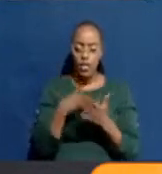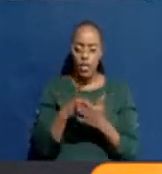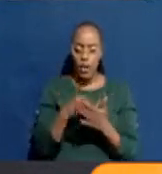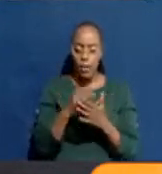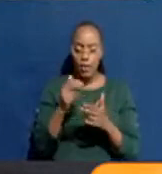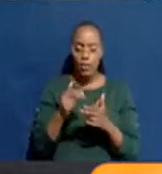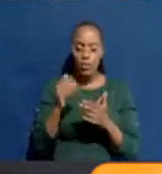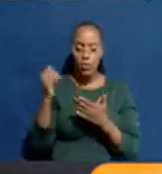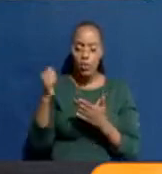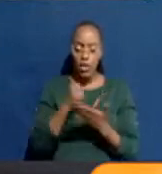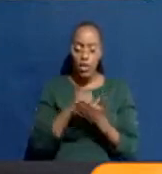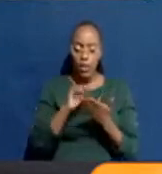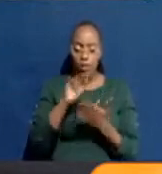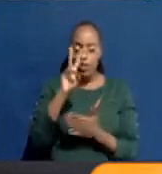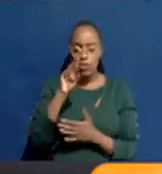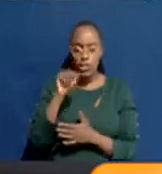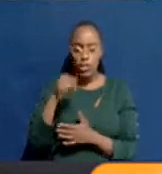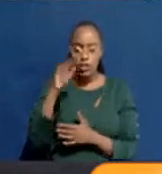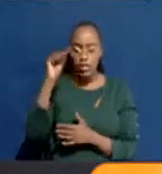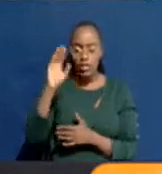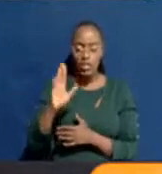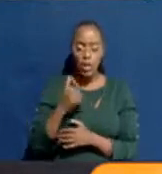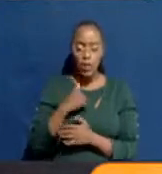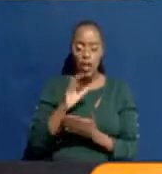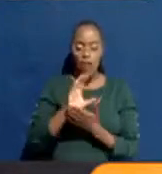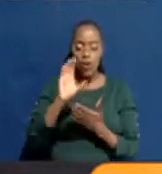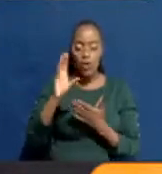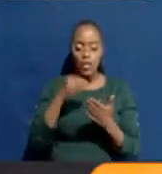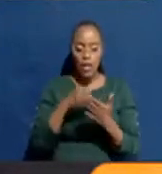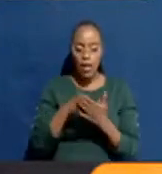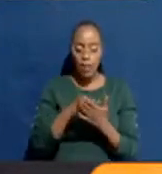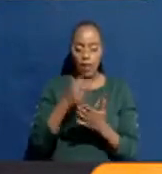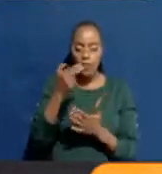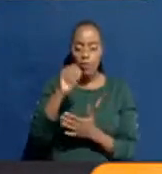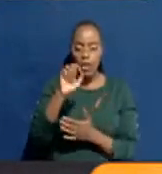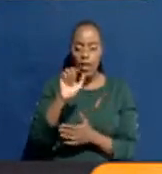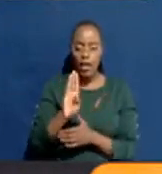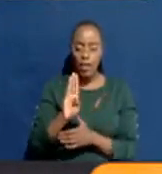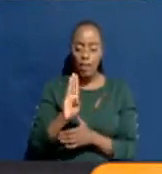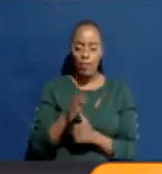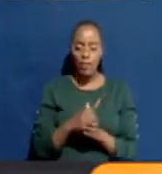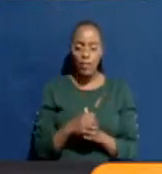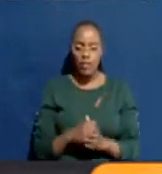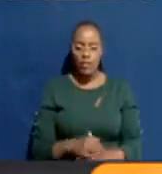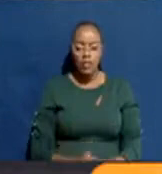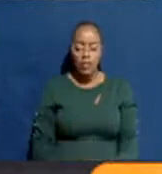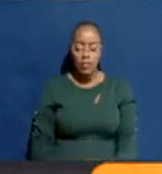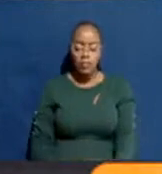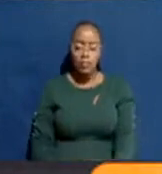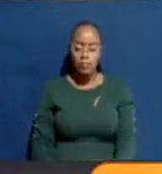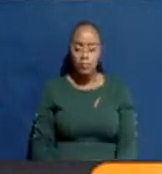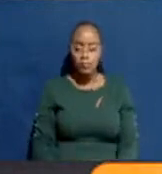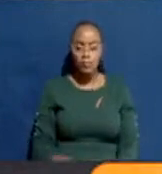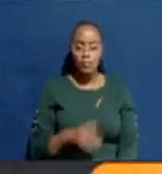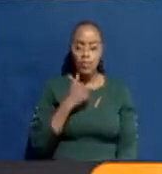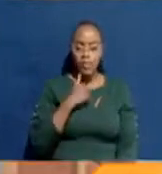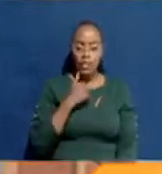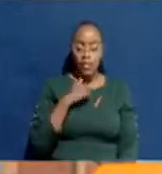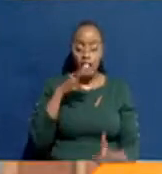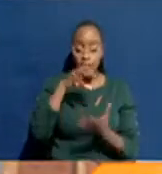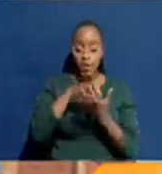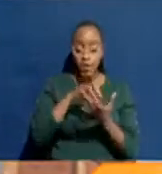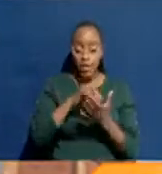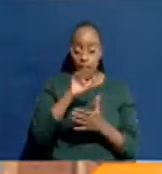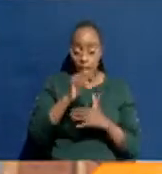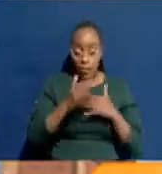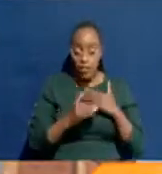hire 20,000 more teachers. We have allocated money to health, $141 billion Kenya shillings. So I'm putting this to context. And